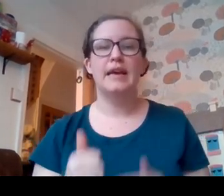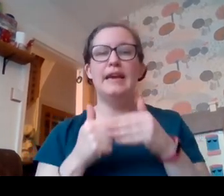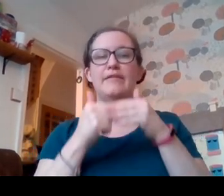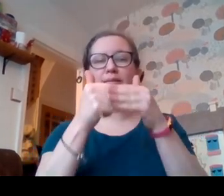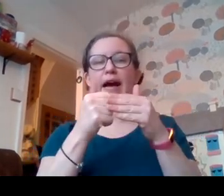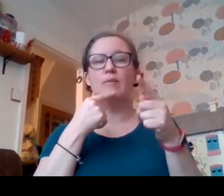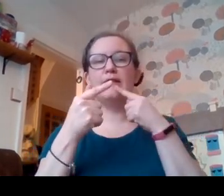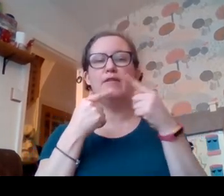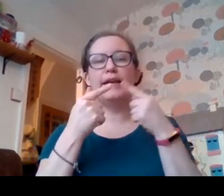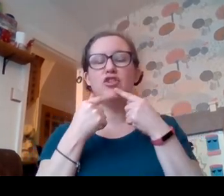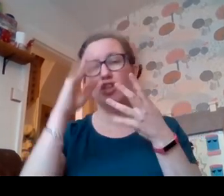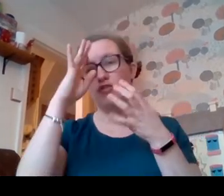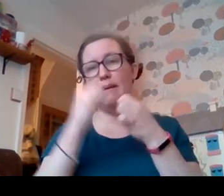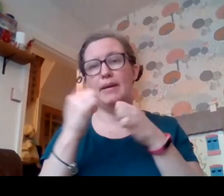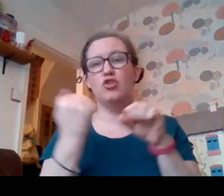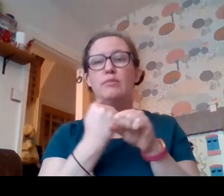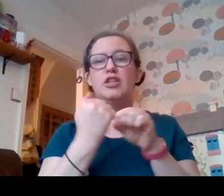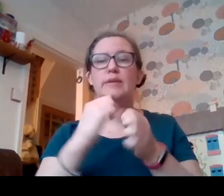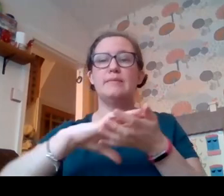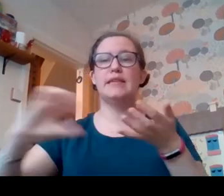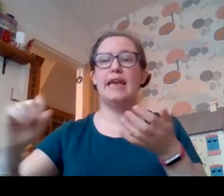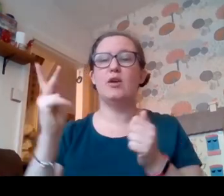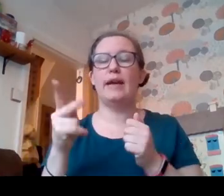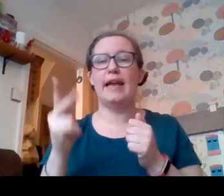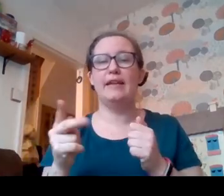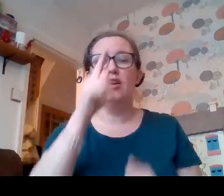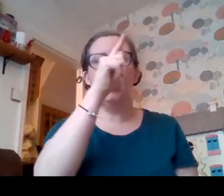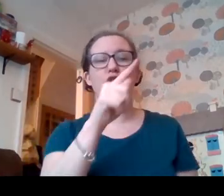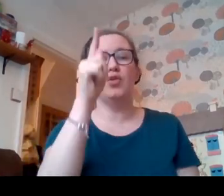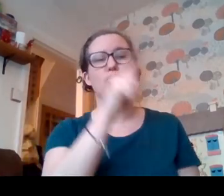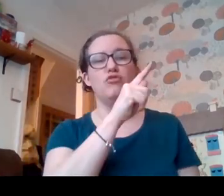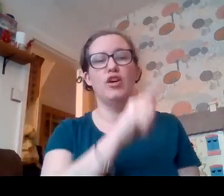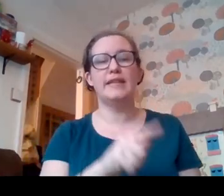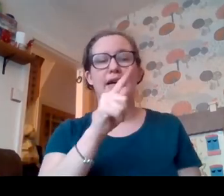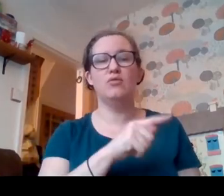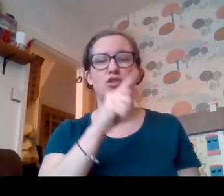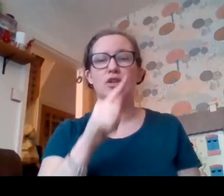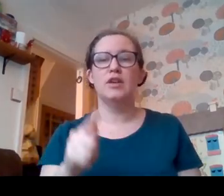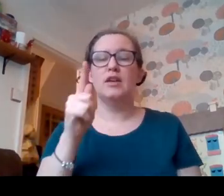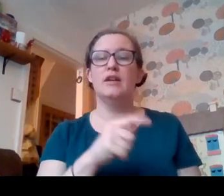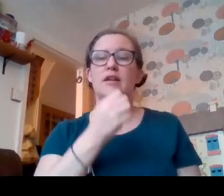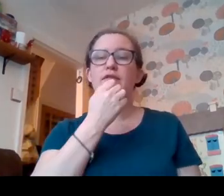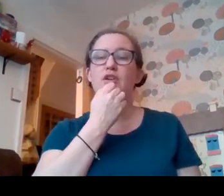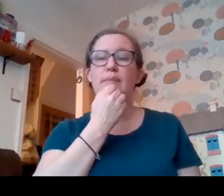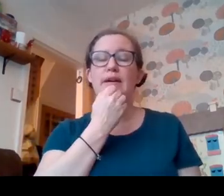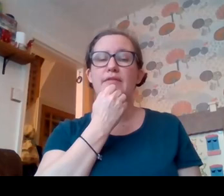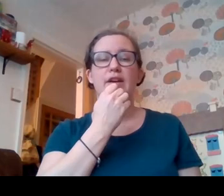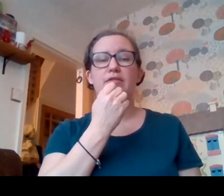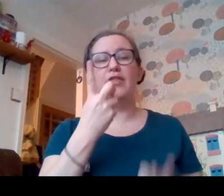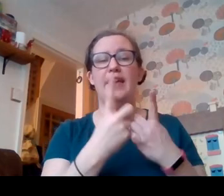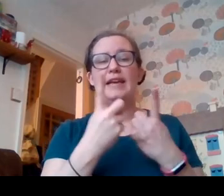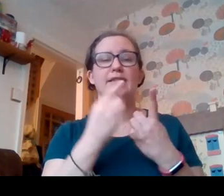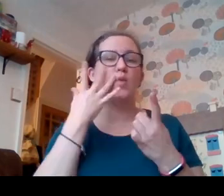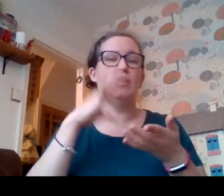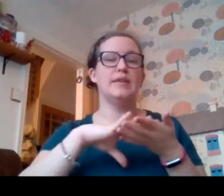Okay, here is some helpful information. So remember, you're going to be doing some takeaway again, and you can cross out the number,